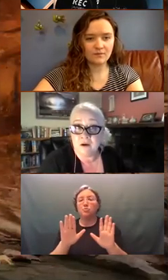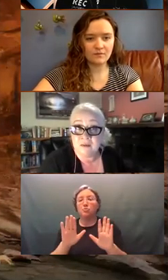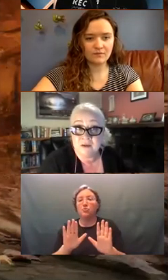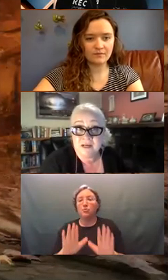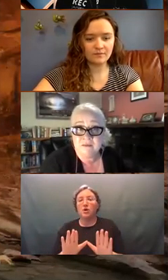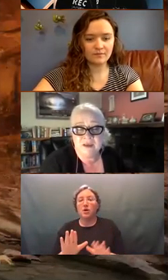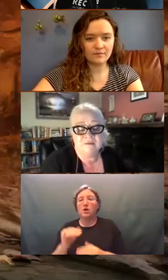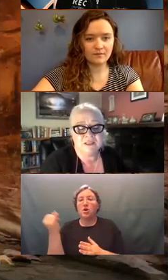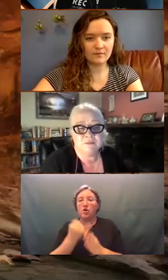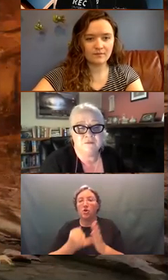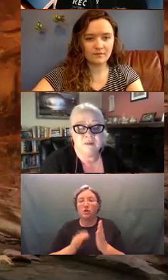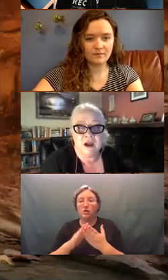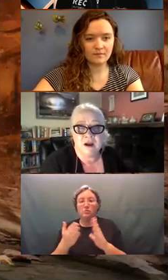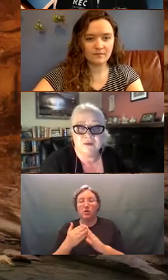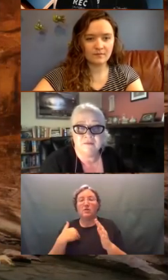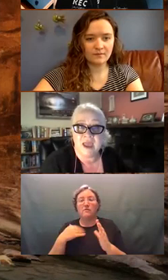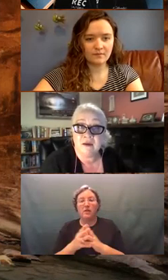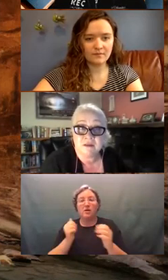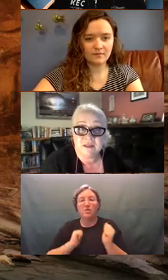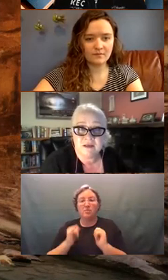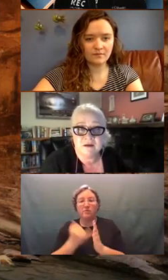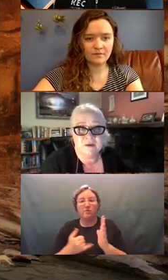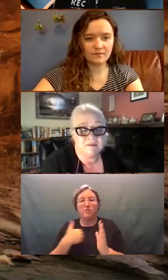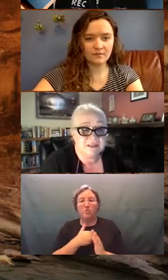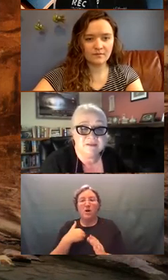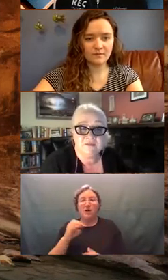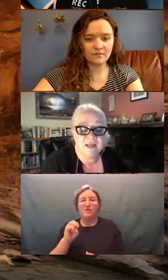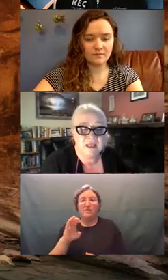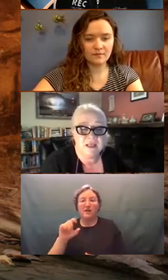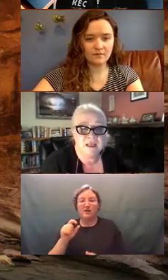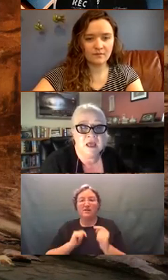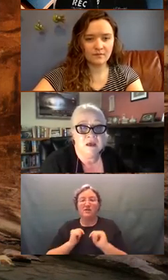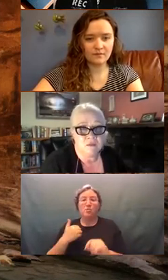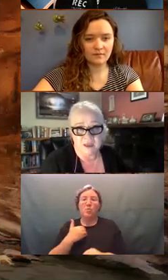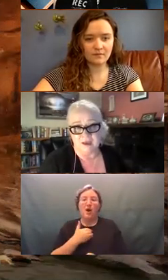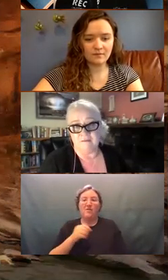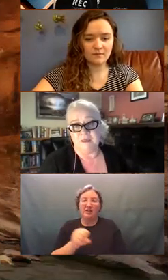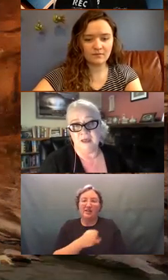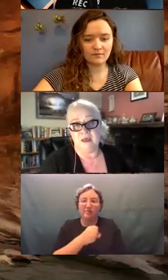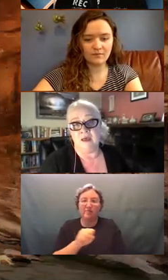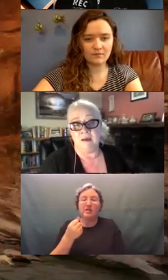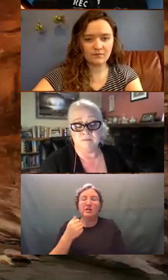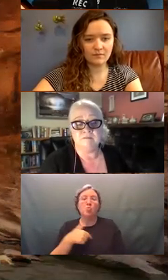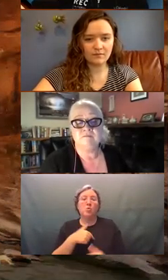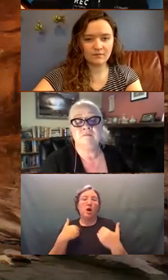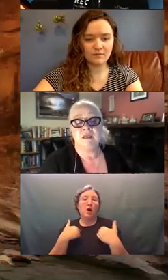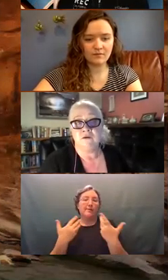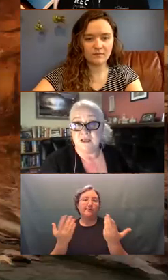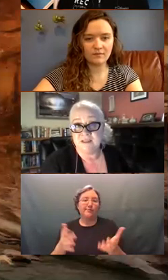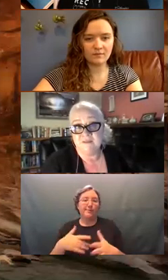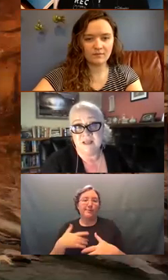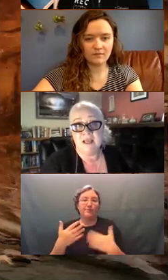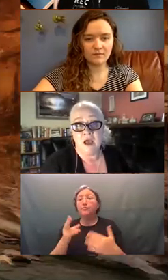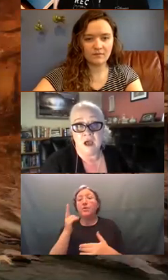art community. We have lots of performing arts. We have the Eccles Theater, we have a symphony, we have the